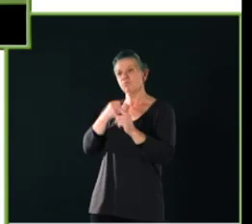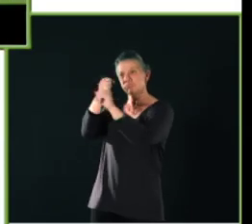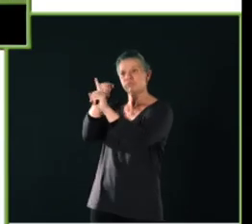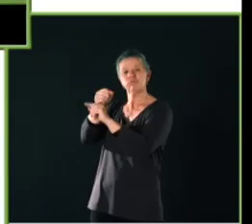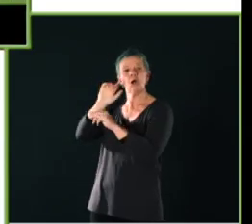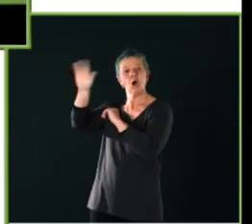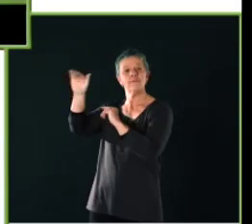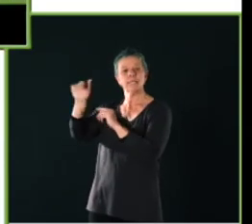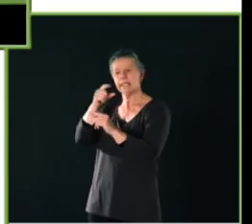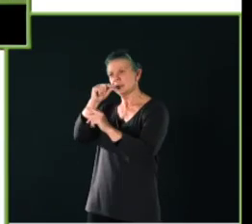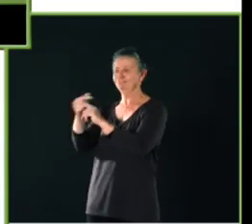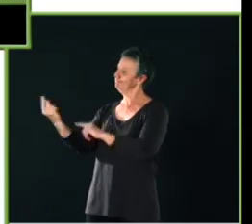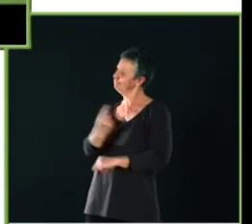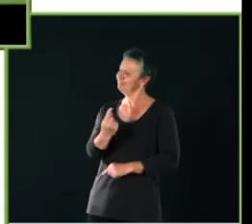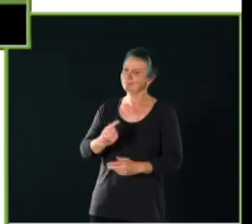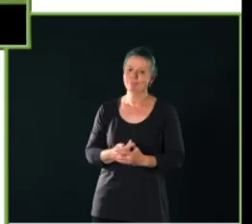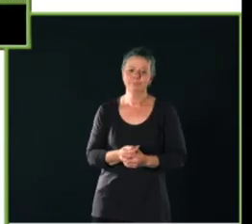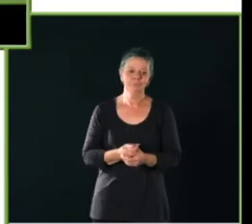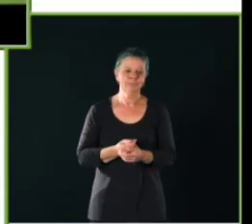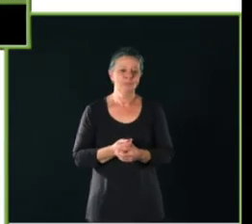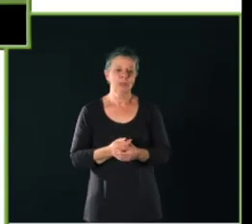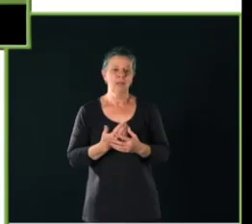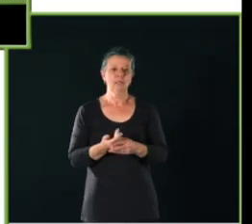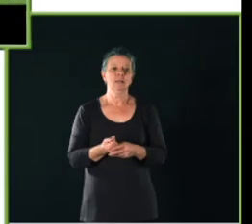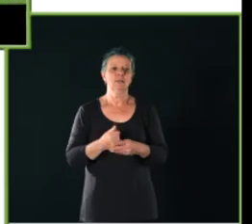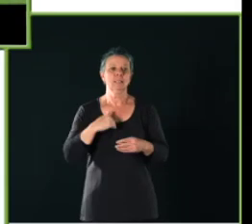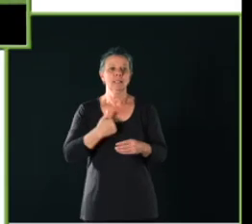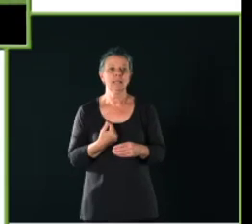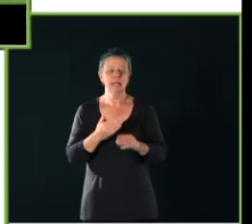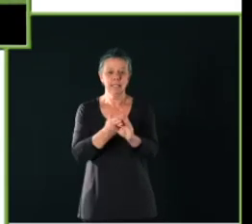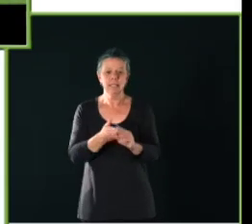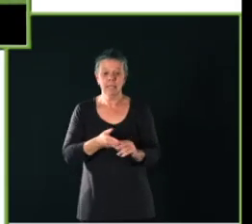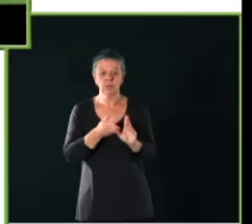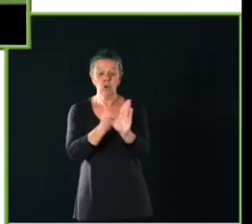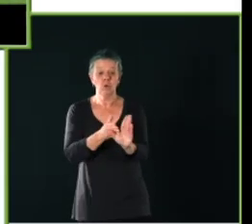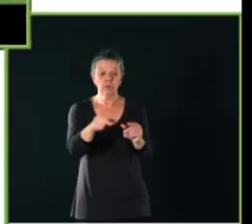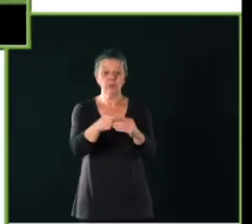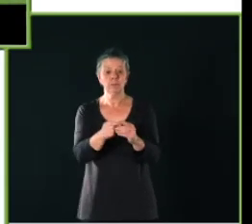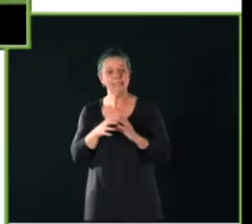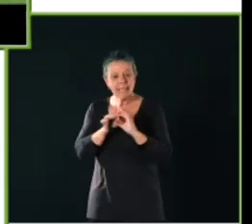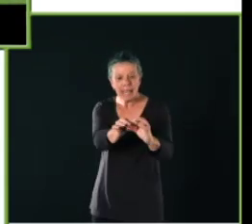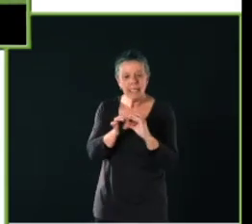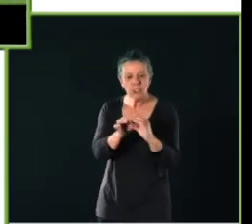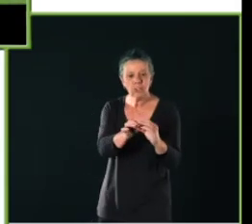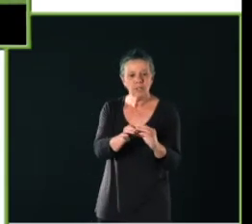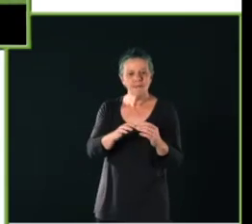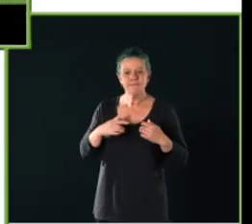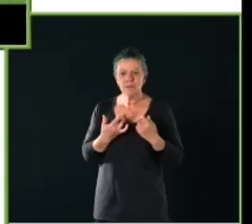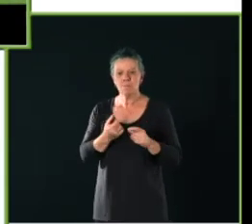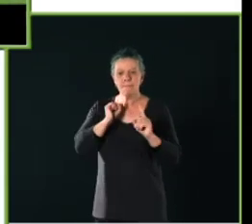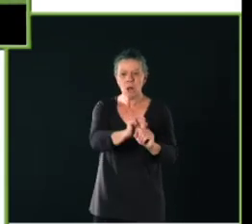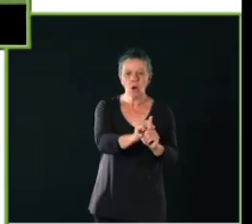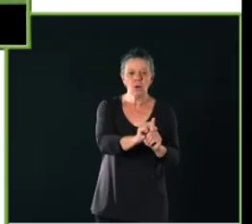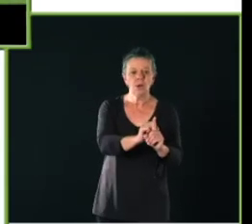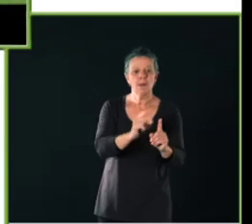and where they feel they belong. A mayor can't do this alone, but what a good council can do is make the connections between different sectors to champion